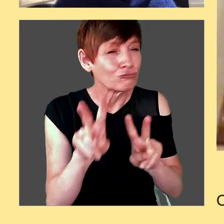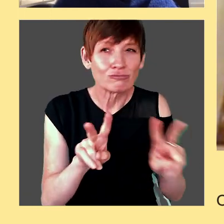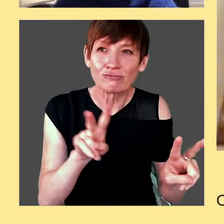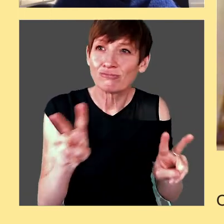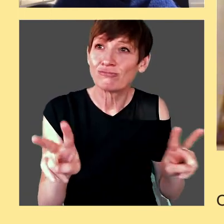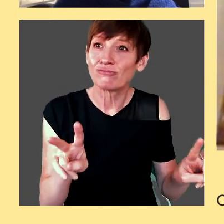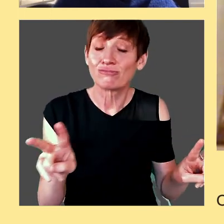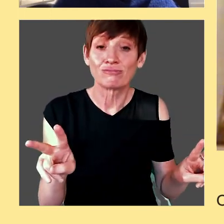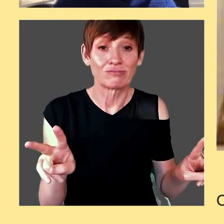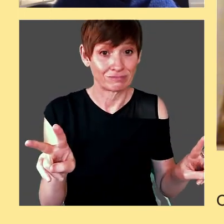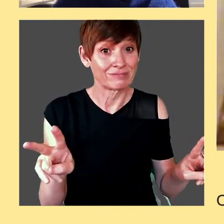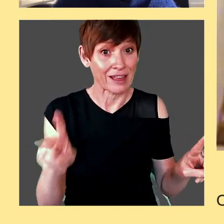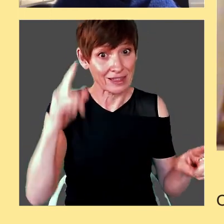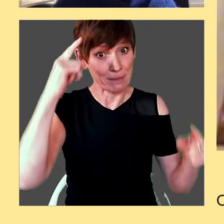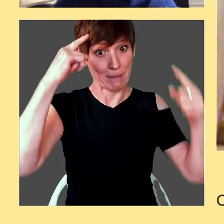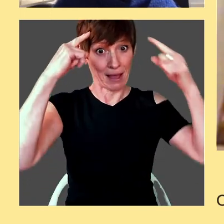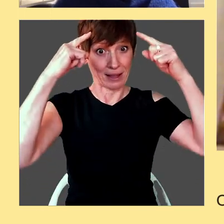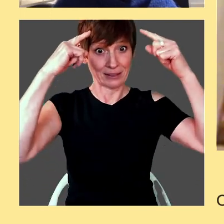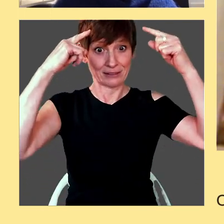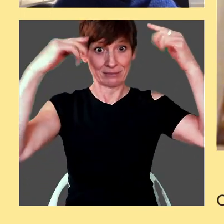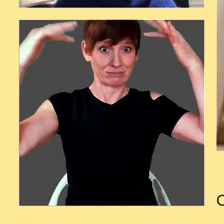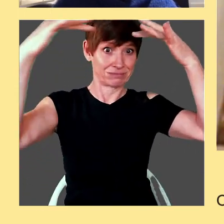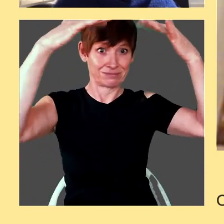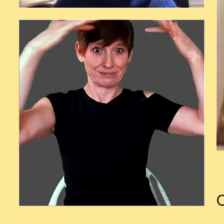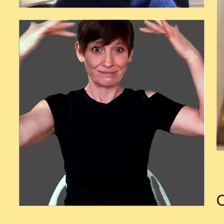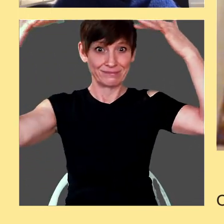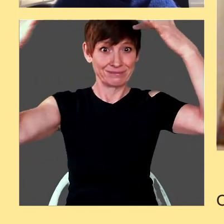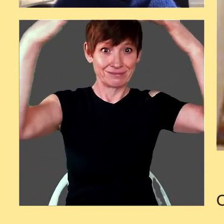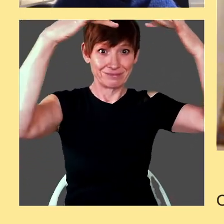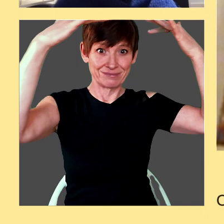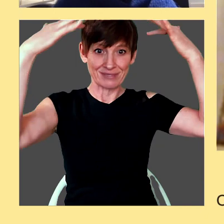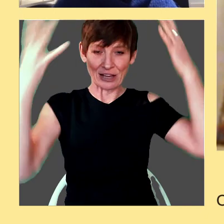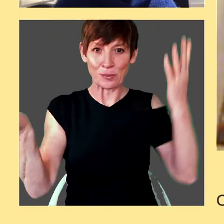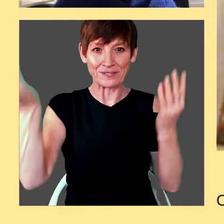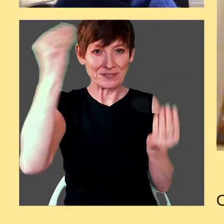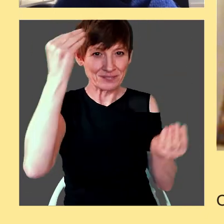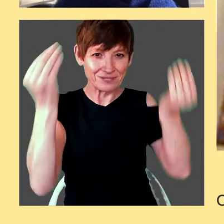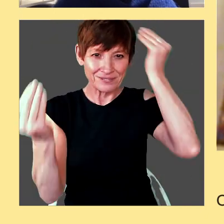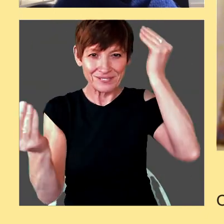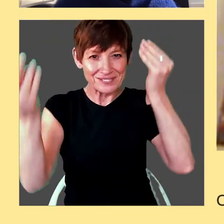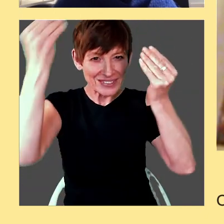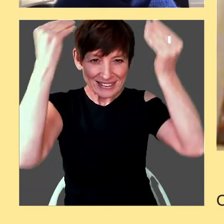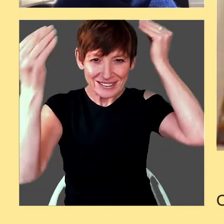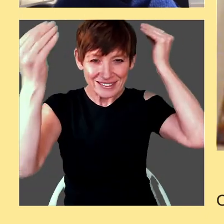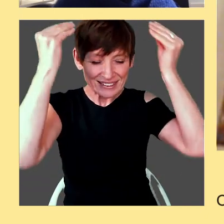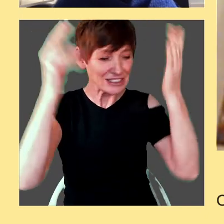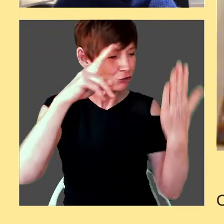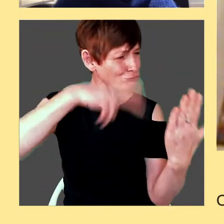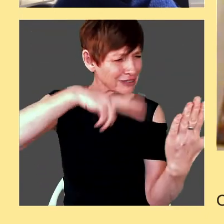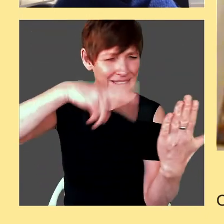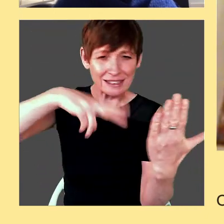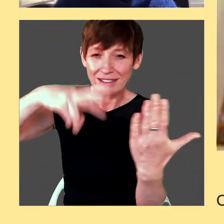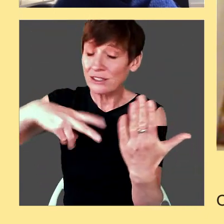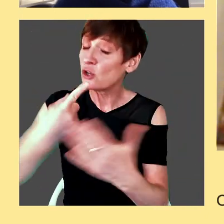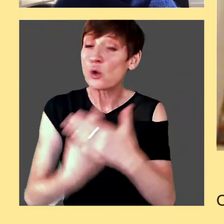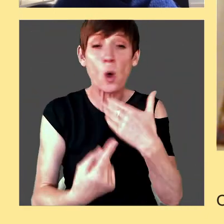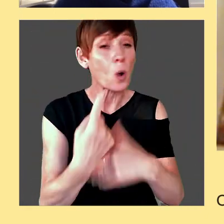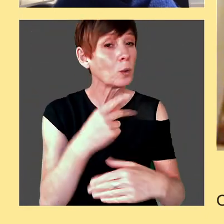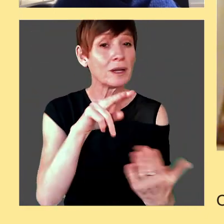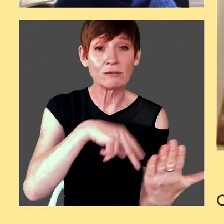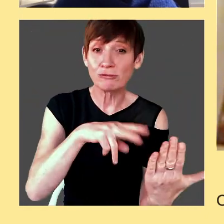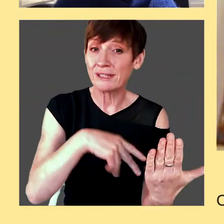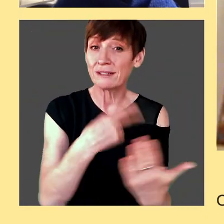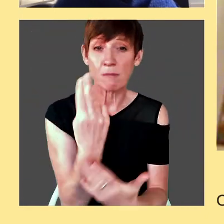happen in your mind. And also, yeah, feed it. And you have to read a lot. And not just about the art,